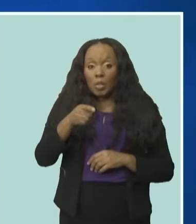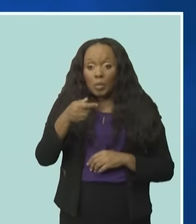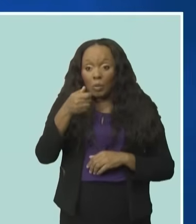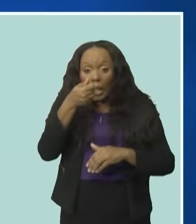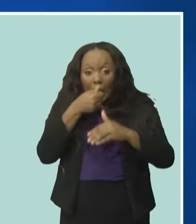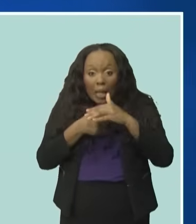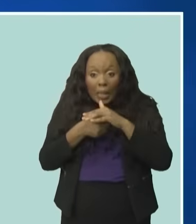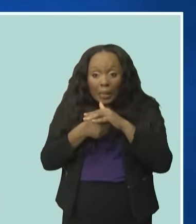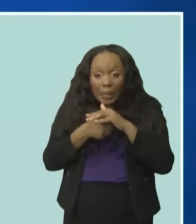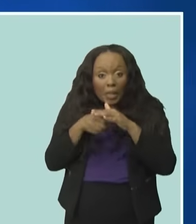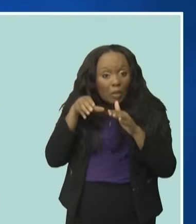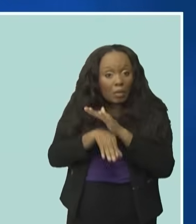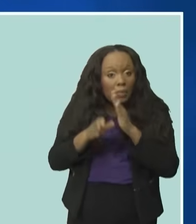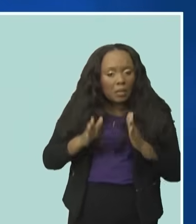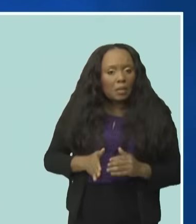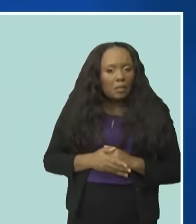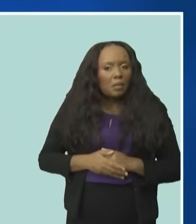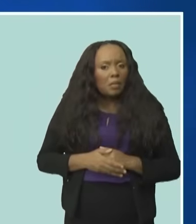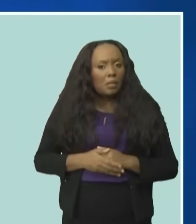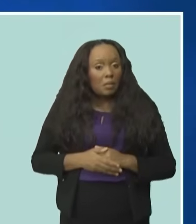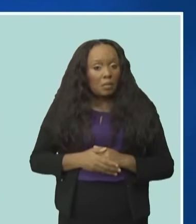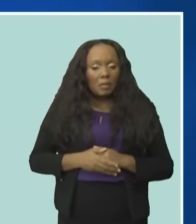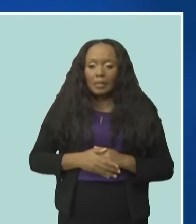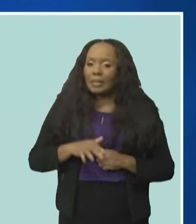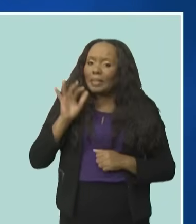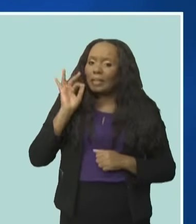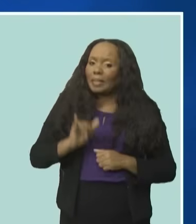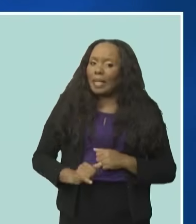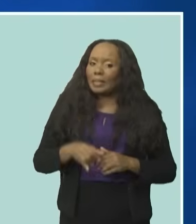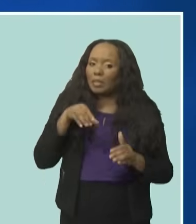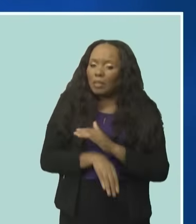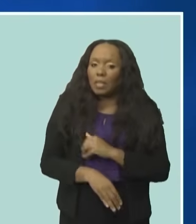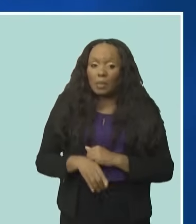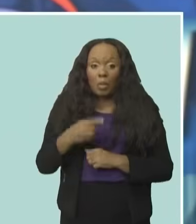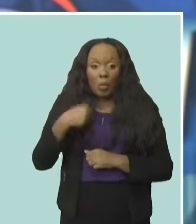persons. Any person caught committing this offense can be prosecuted.